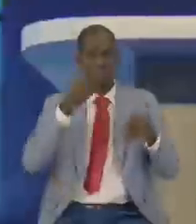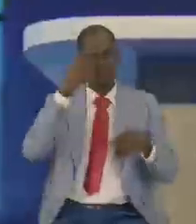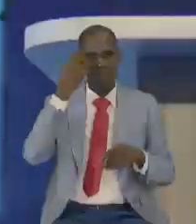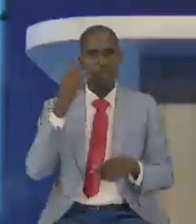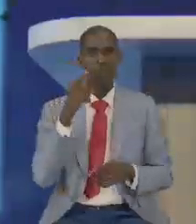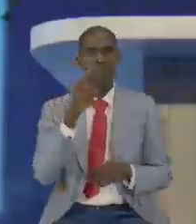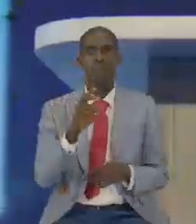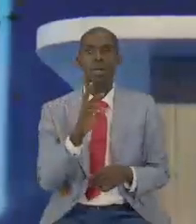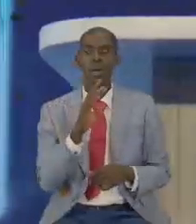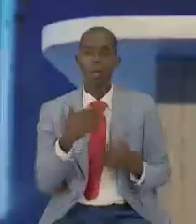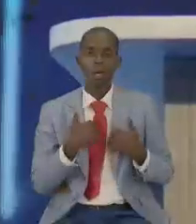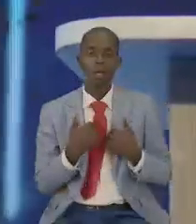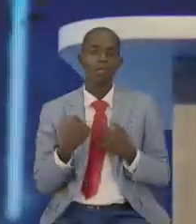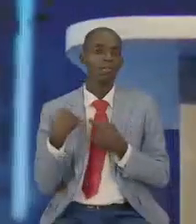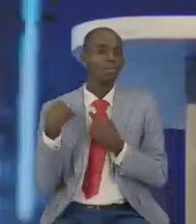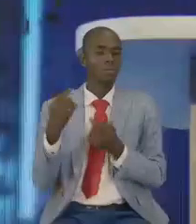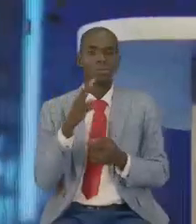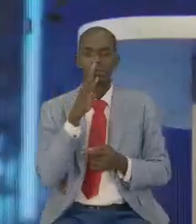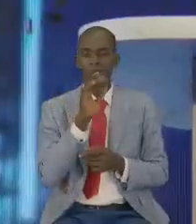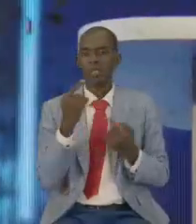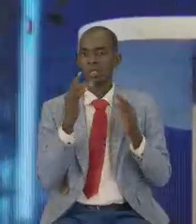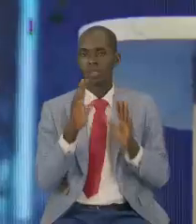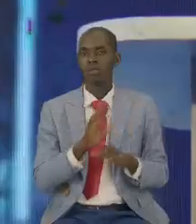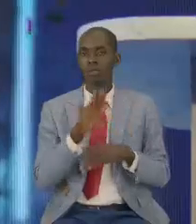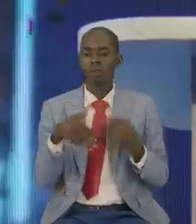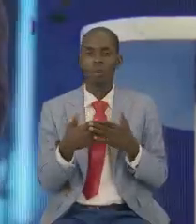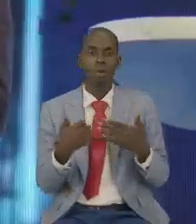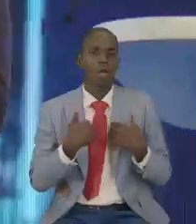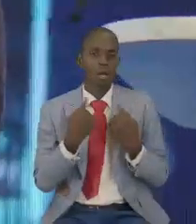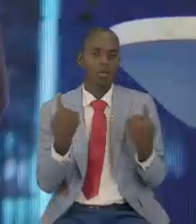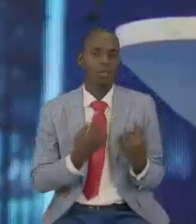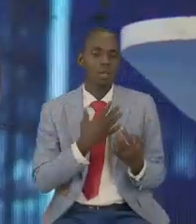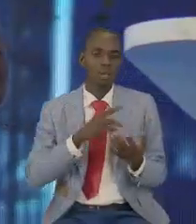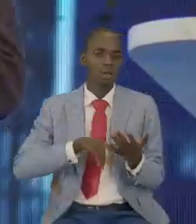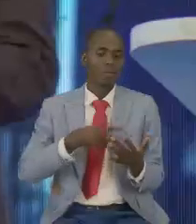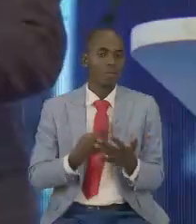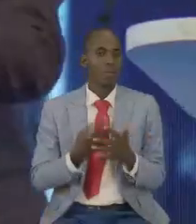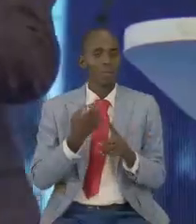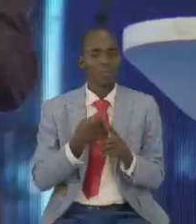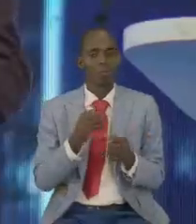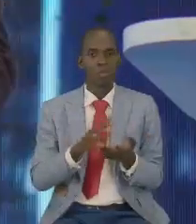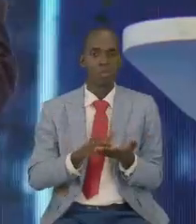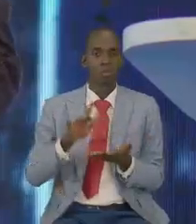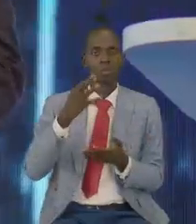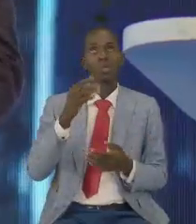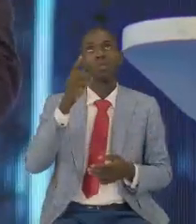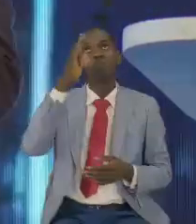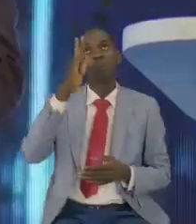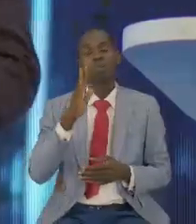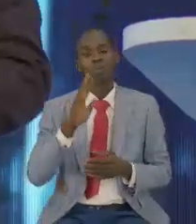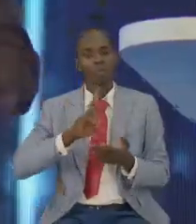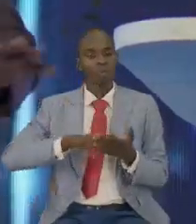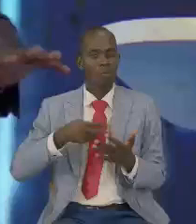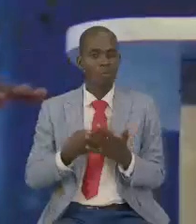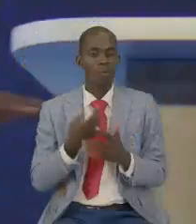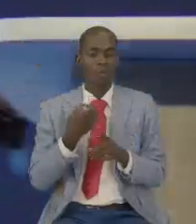sinned and come short of the glory of God. Come short of the glory of God. Come short of the glory of